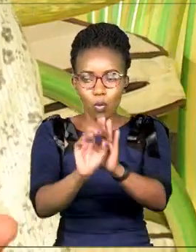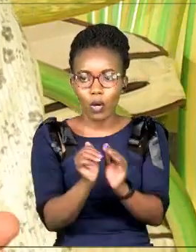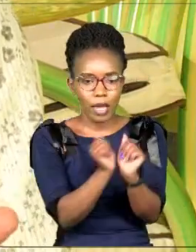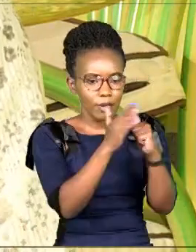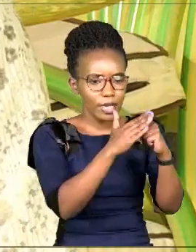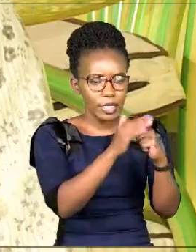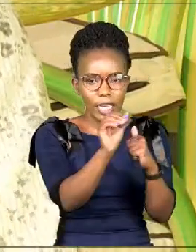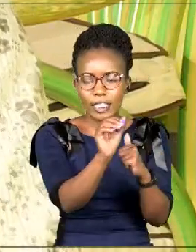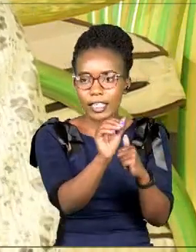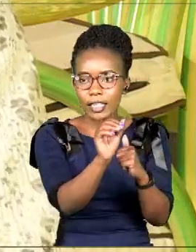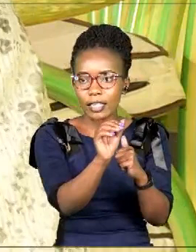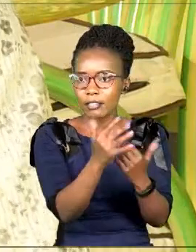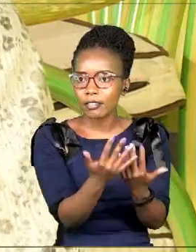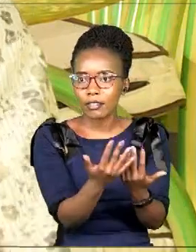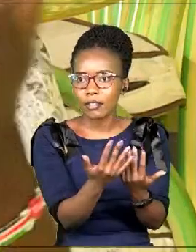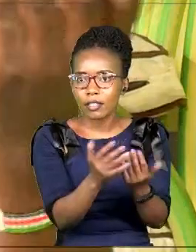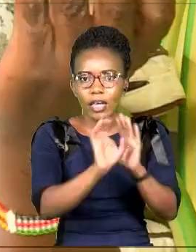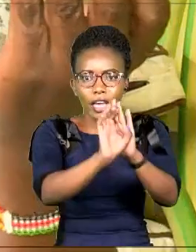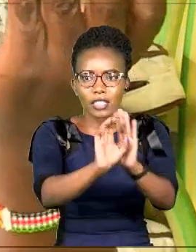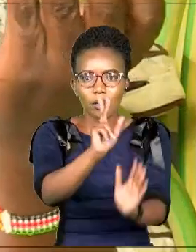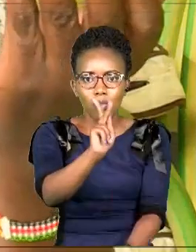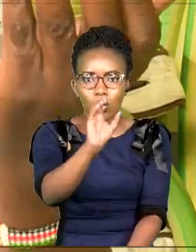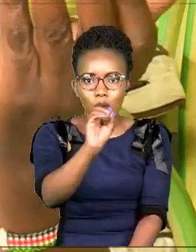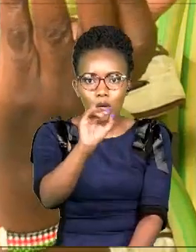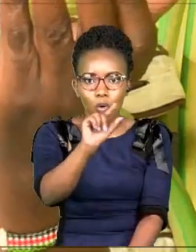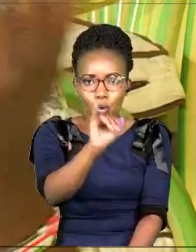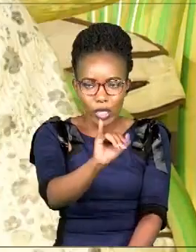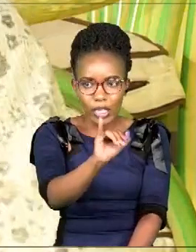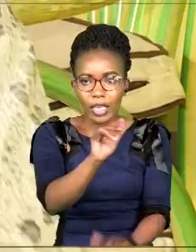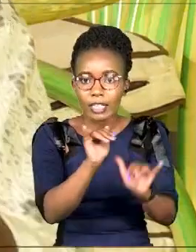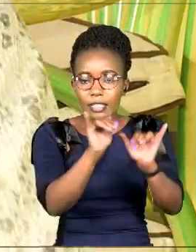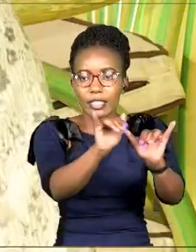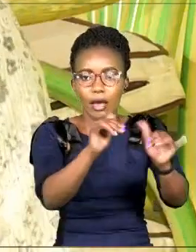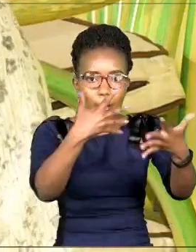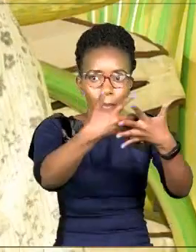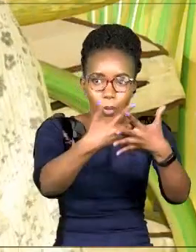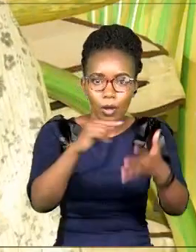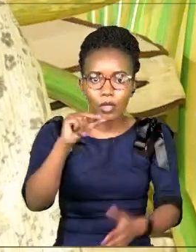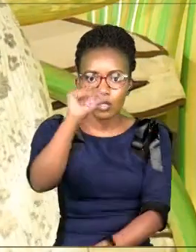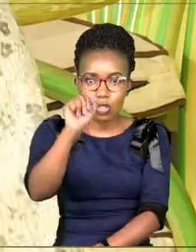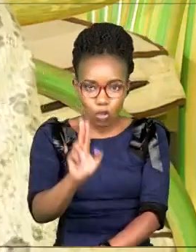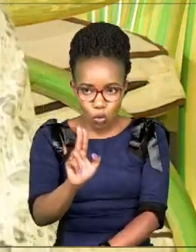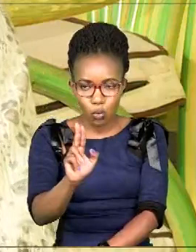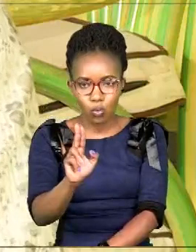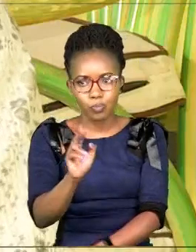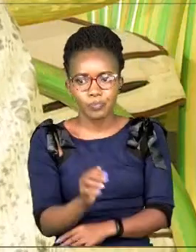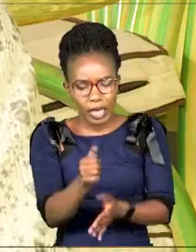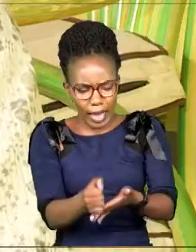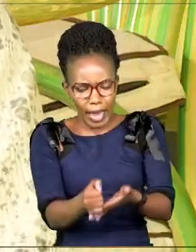90s. When we had the likes of Koigi Wamwere in Kamiti, the GSU were deployed there to